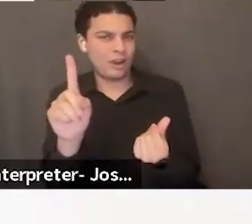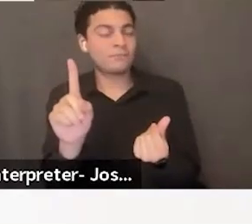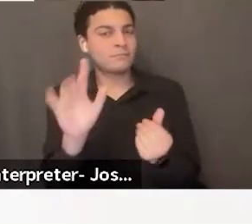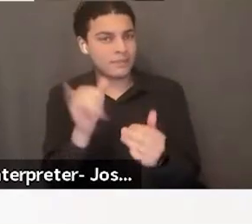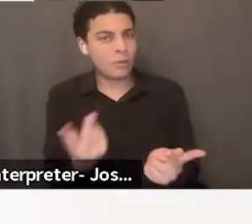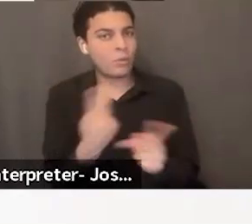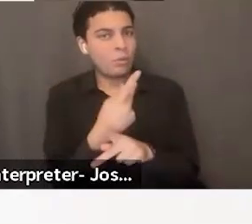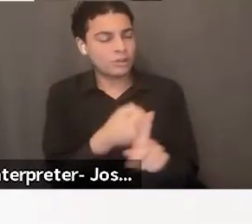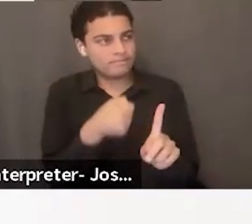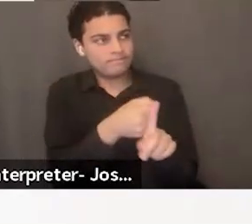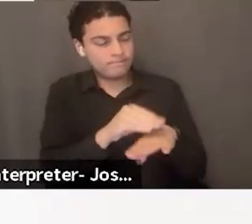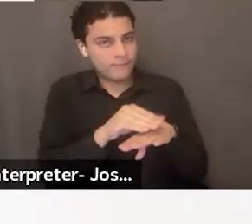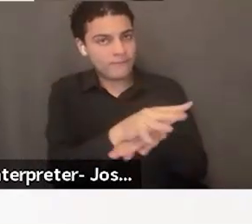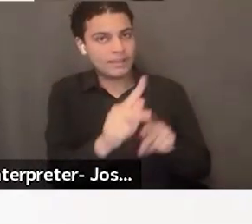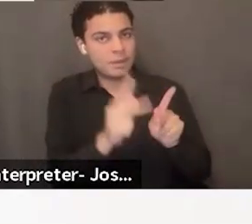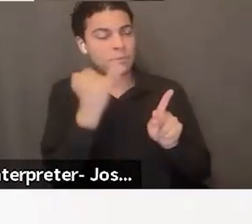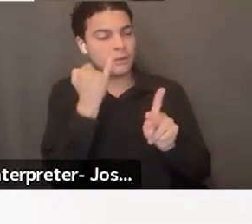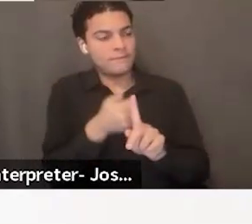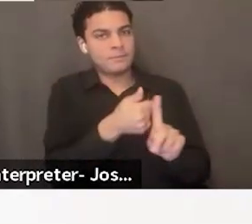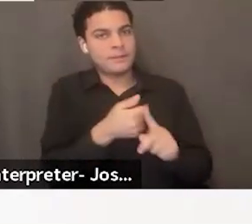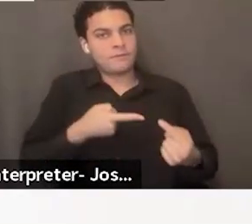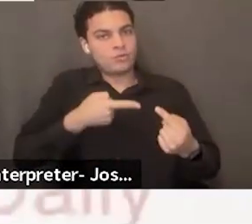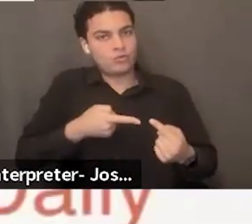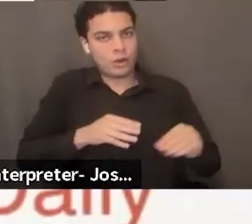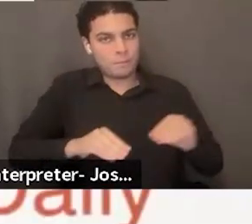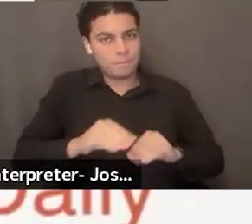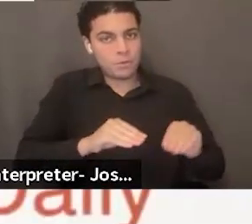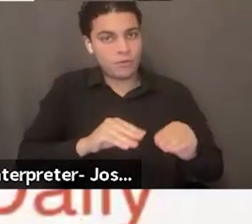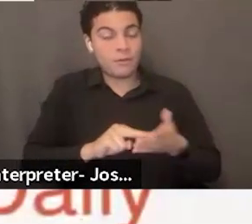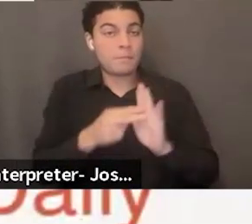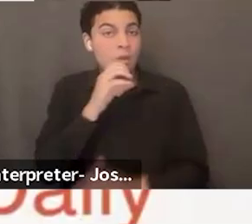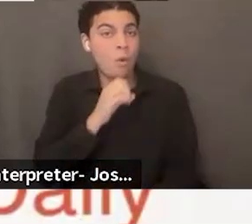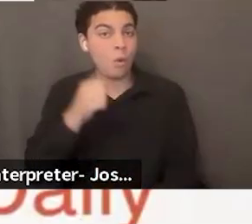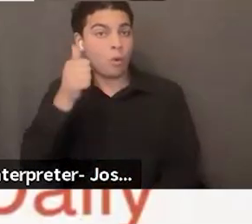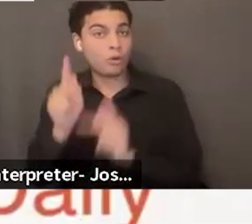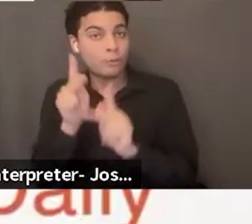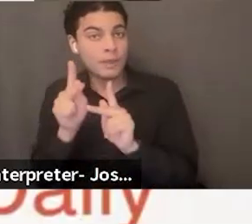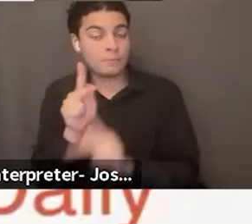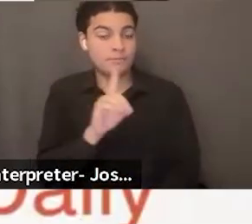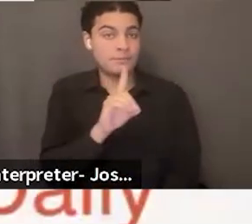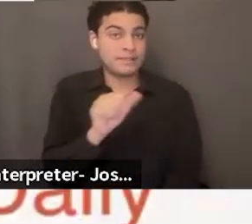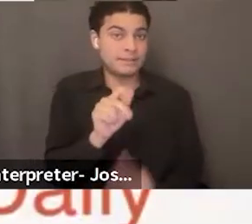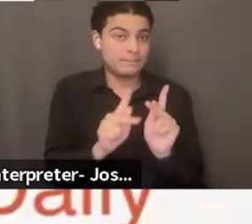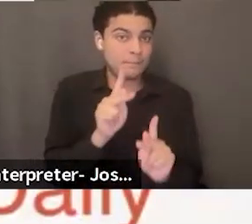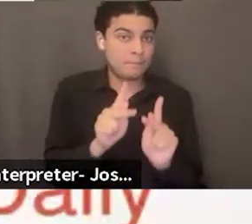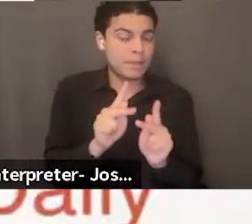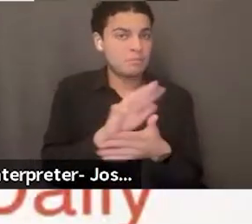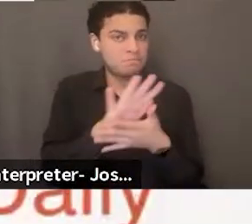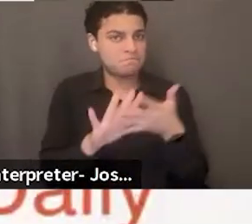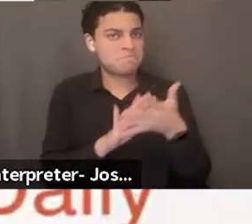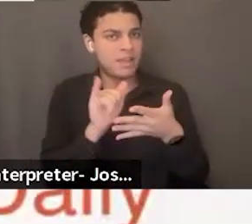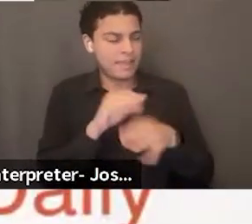mobility: veteran soldiers, older adults, disabled persons, spending up to 4 hours at home on